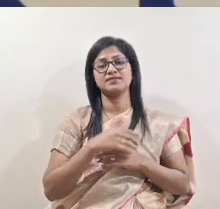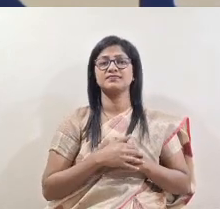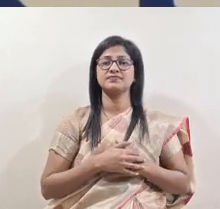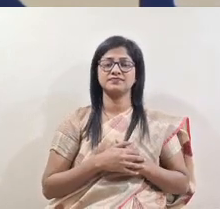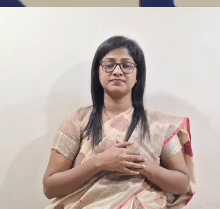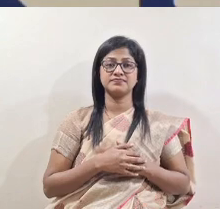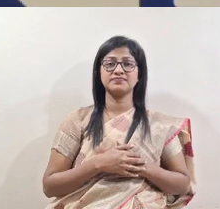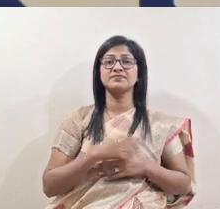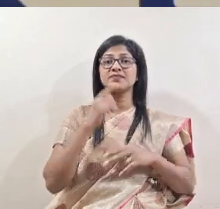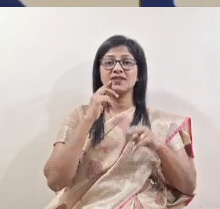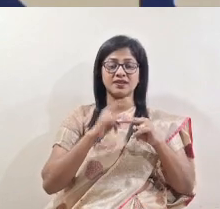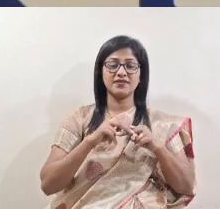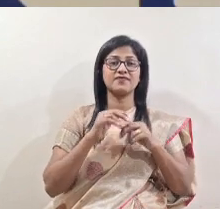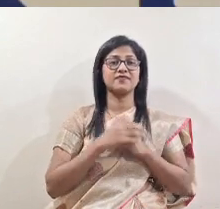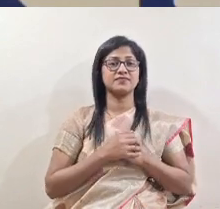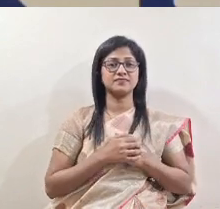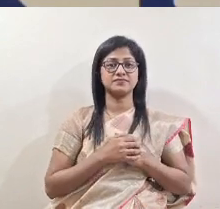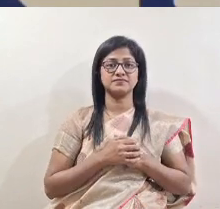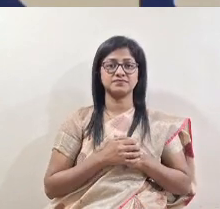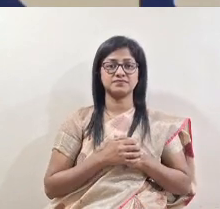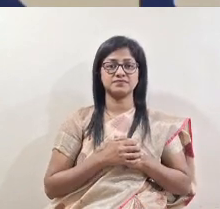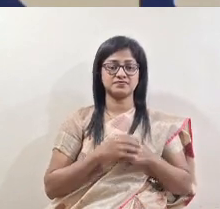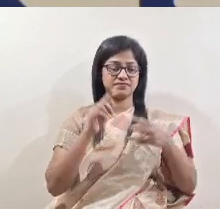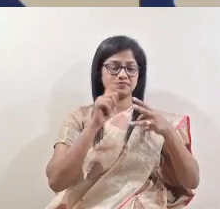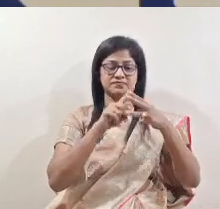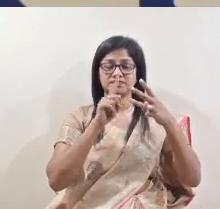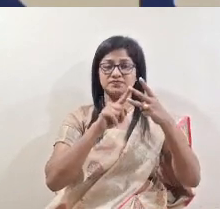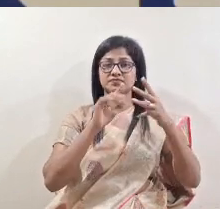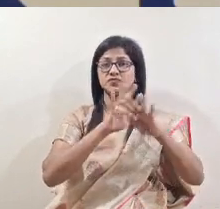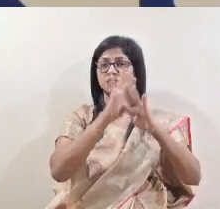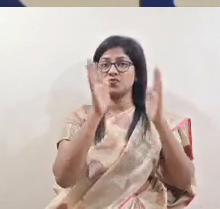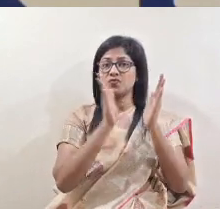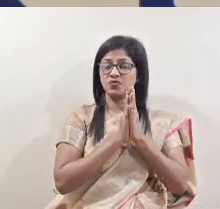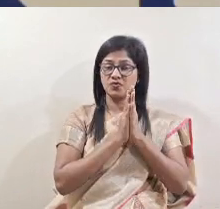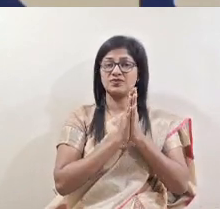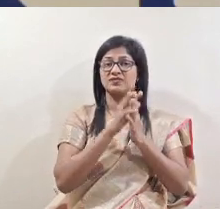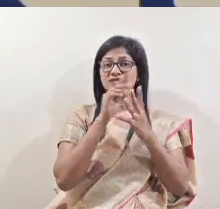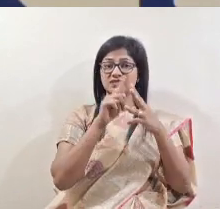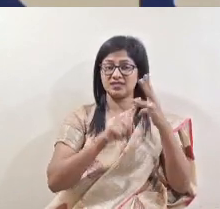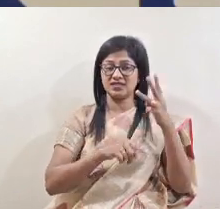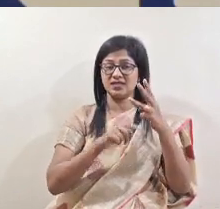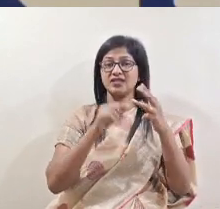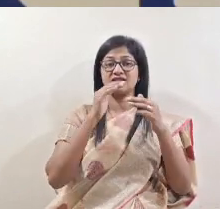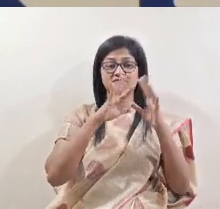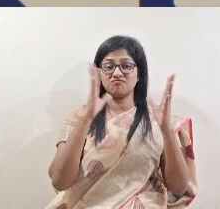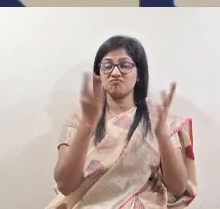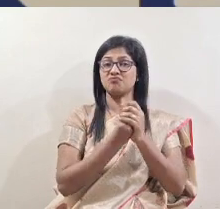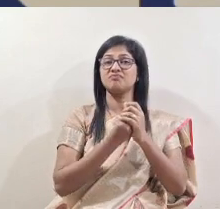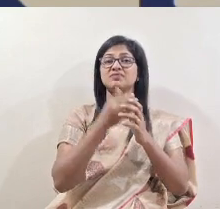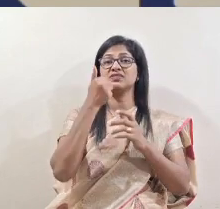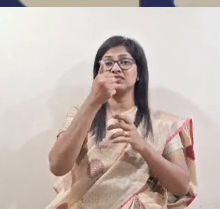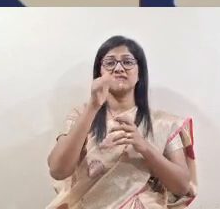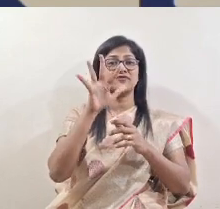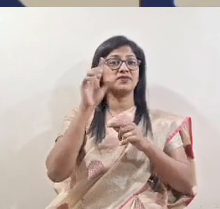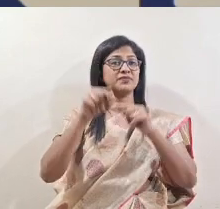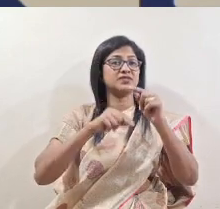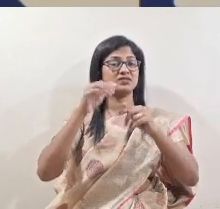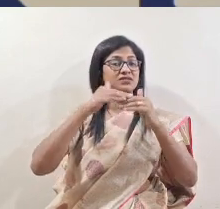So if we combine all the three, it's amounting to more than 65%.